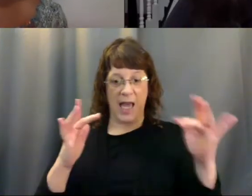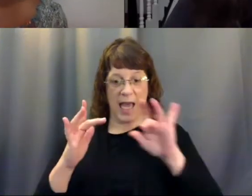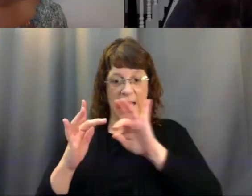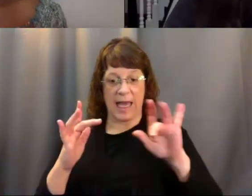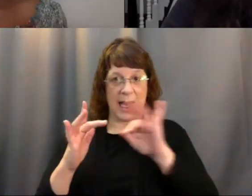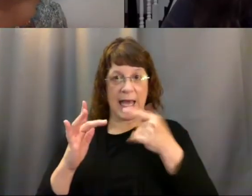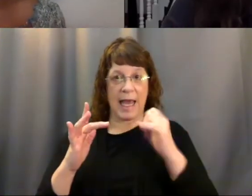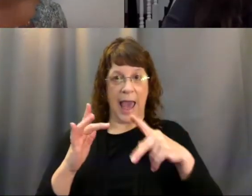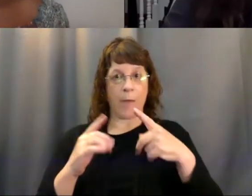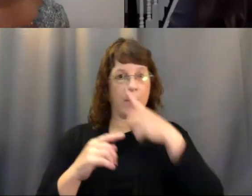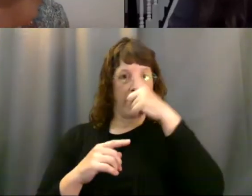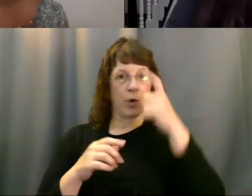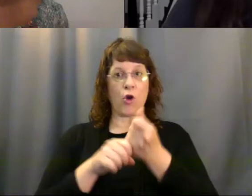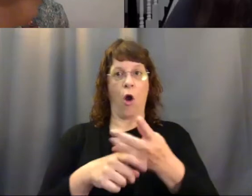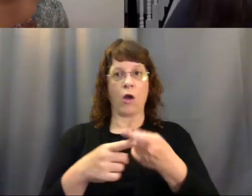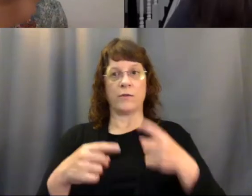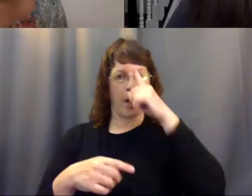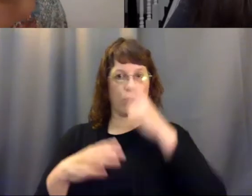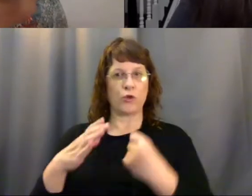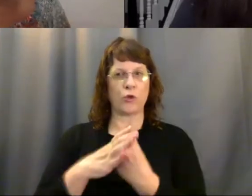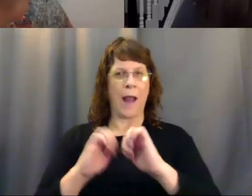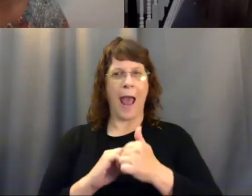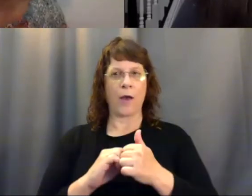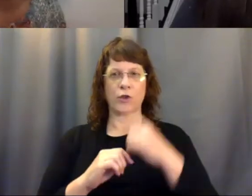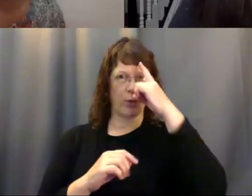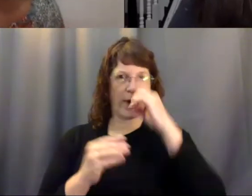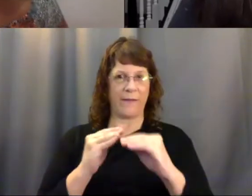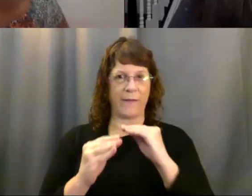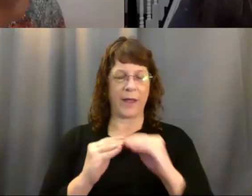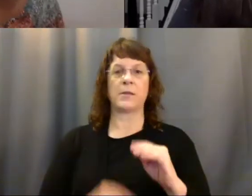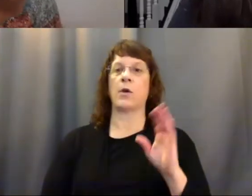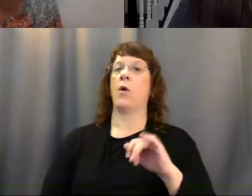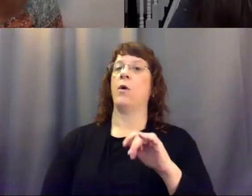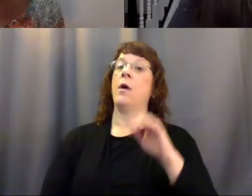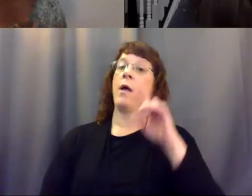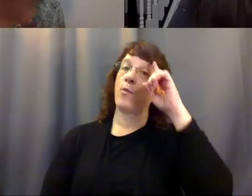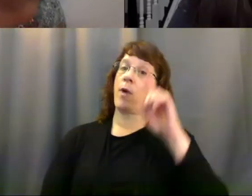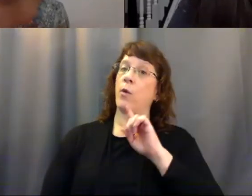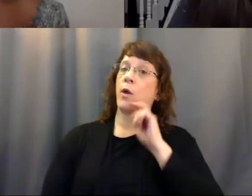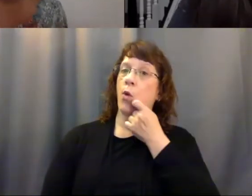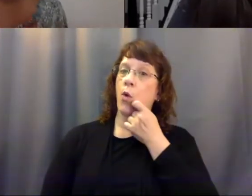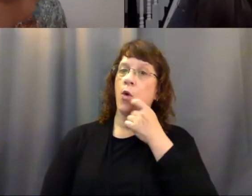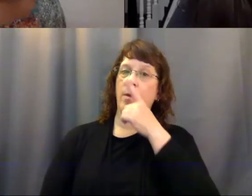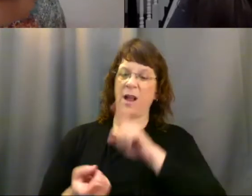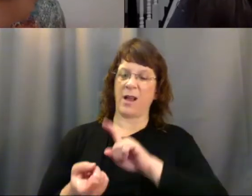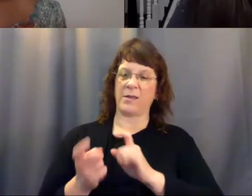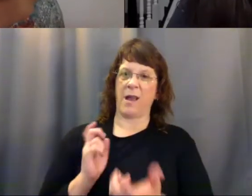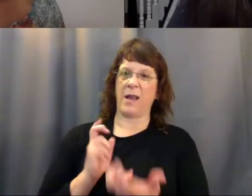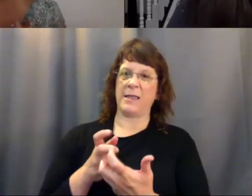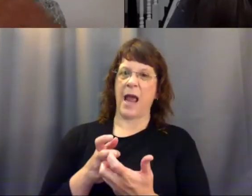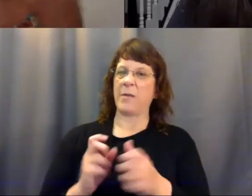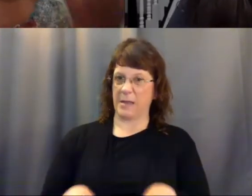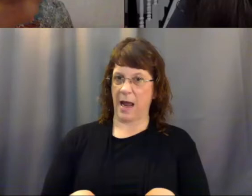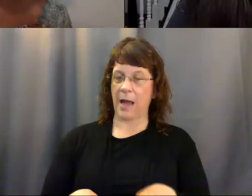a stroke? So the brain's really cool in that it adapts very, very well. Even if you